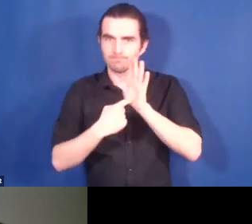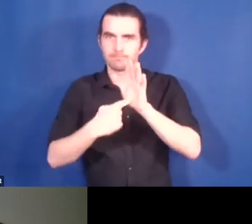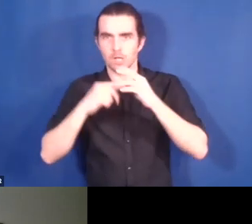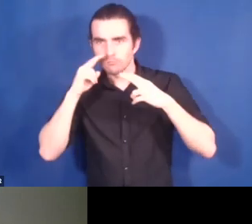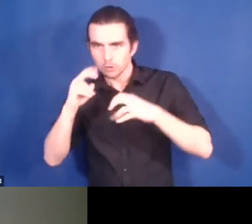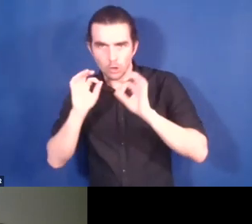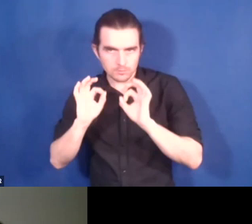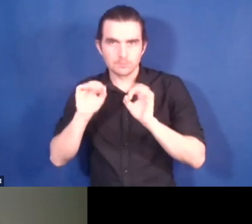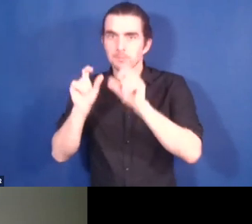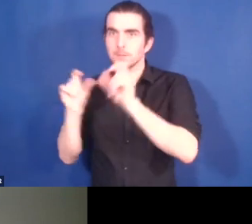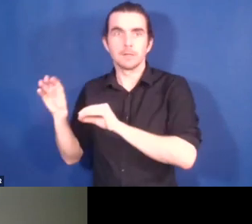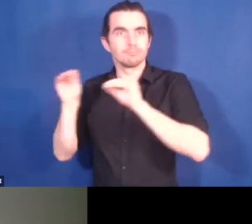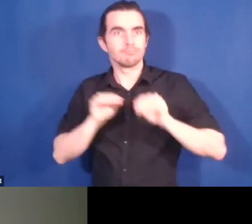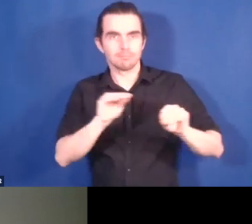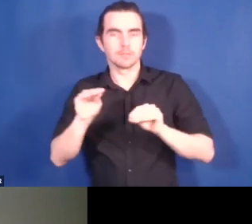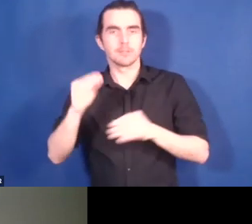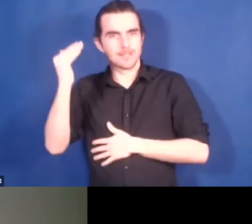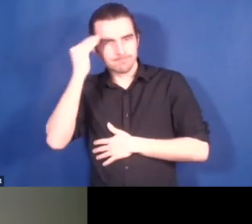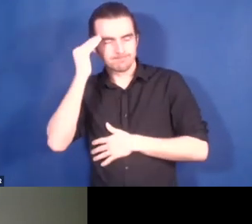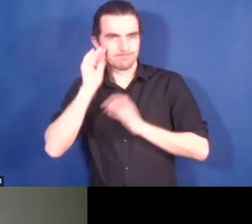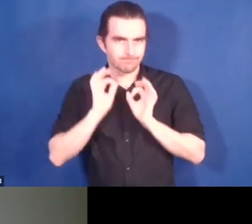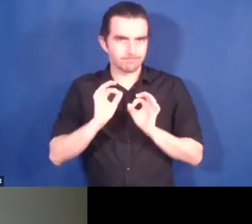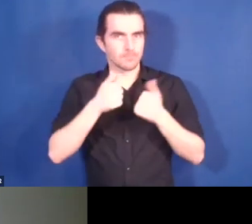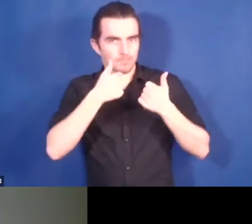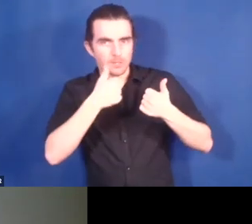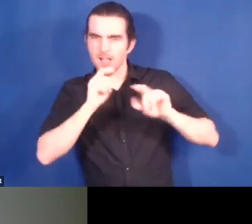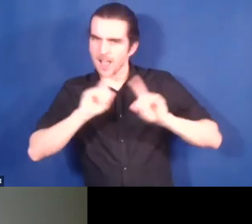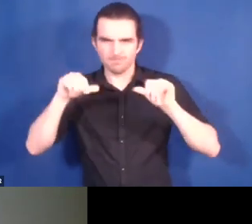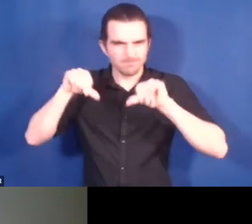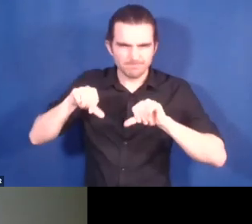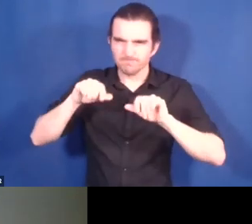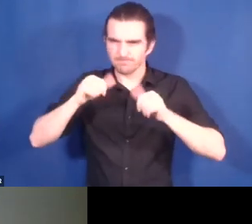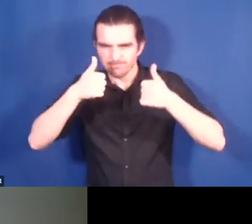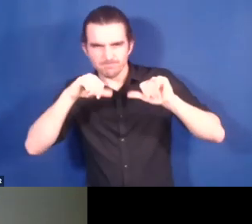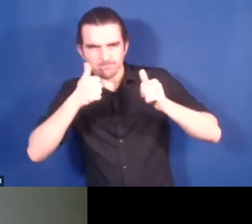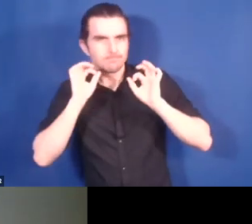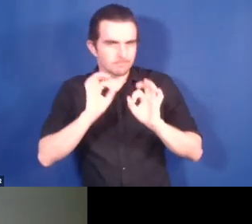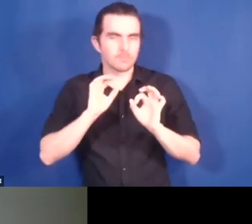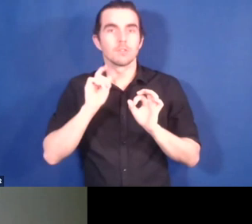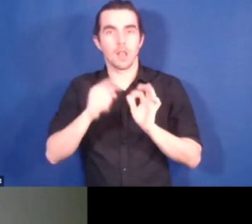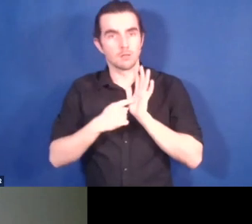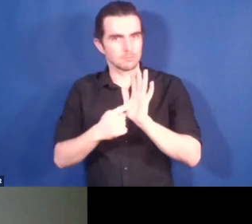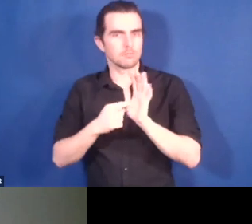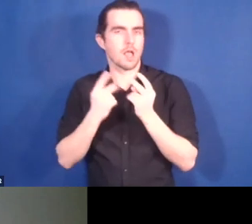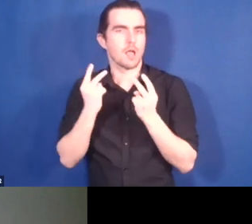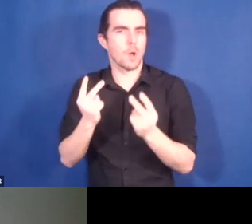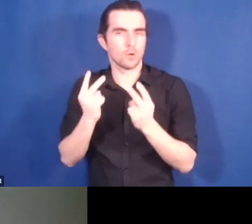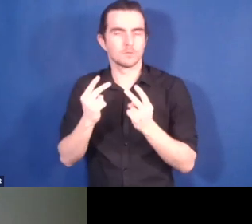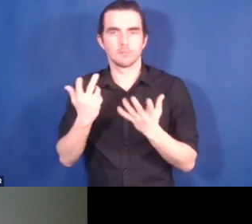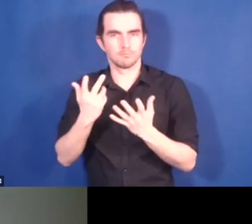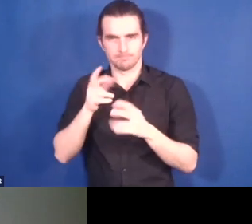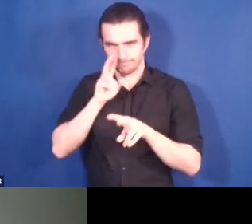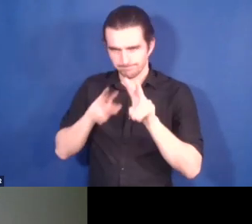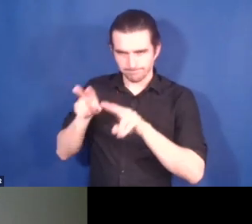refugee participation in resettlement and complementary pathways, and go so far as to say that refugees should